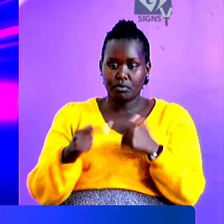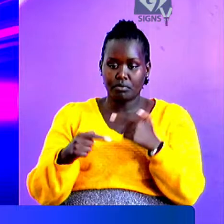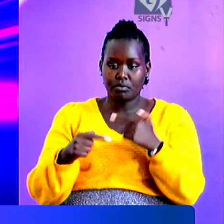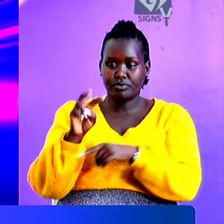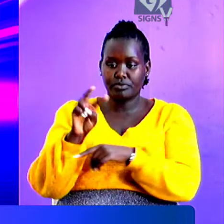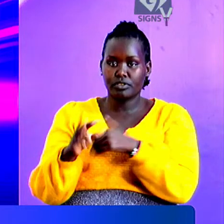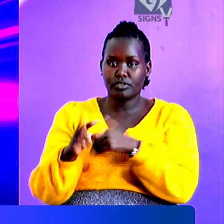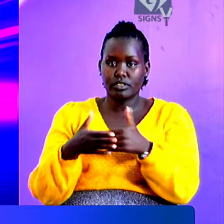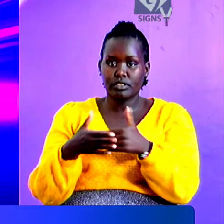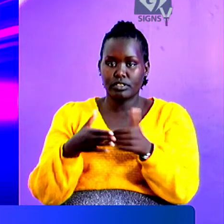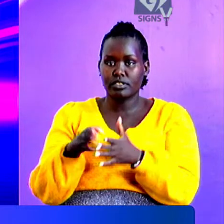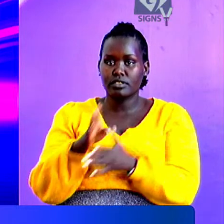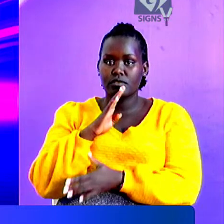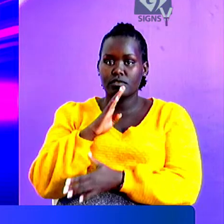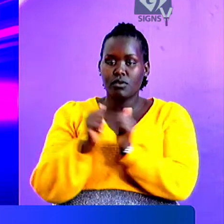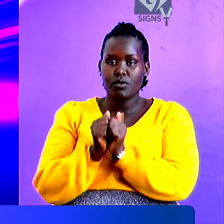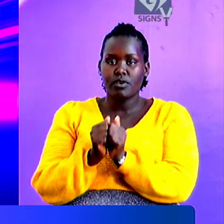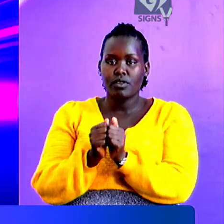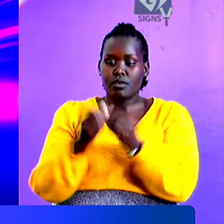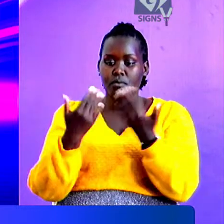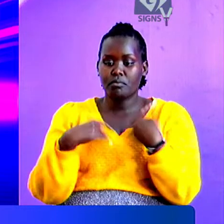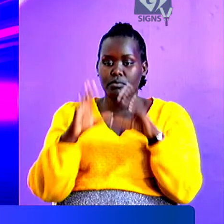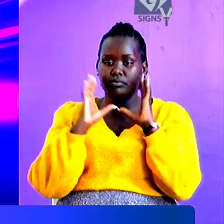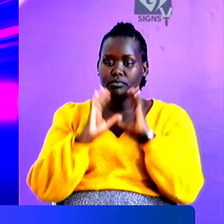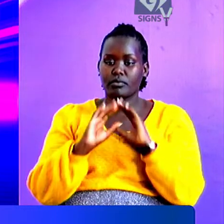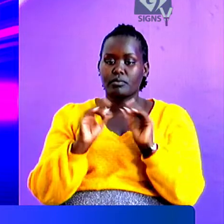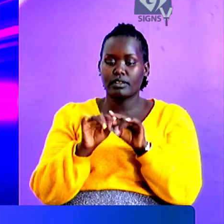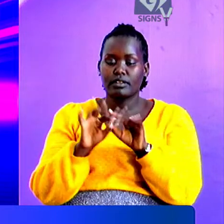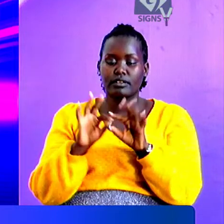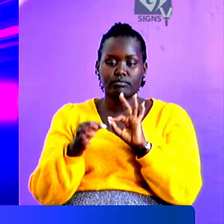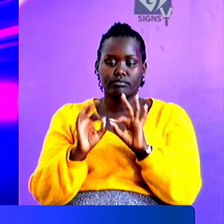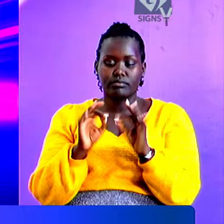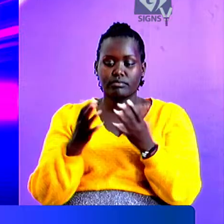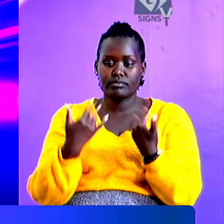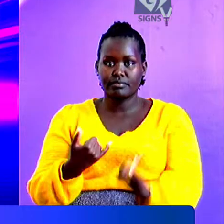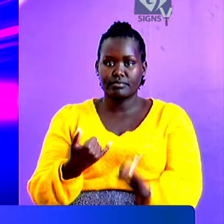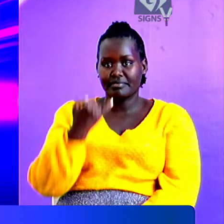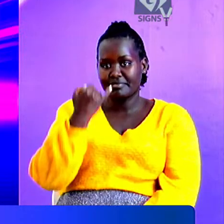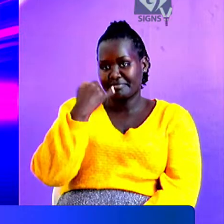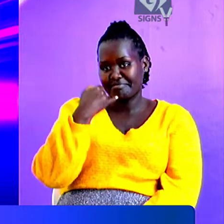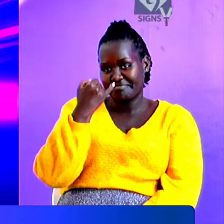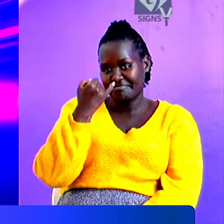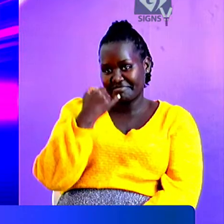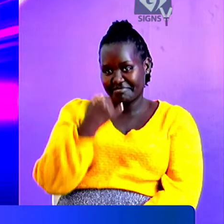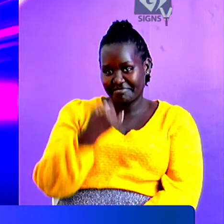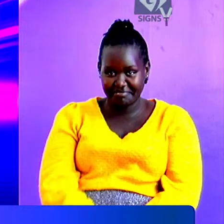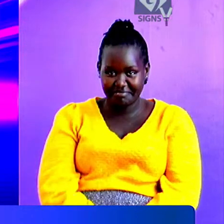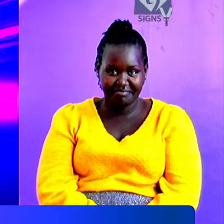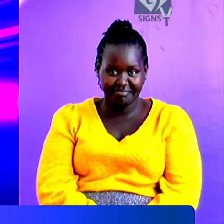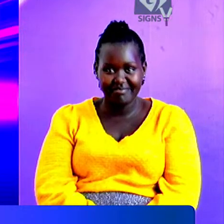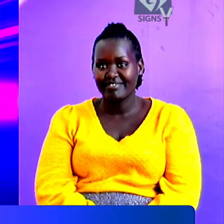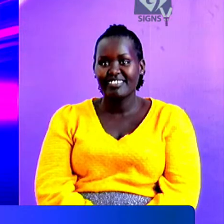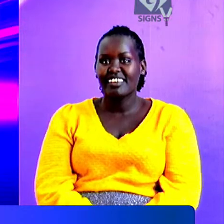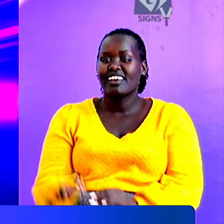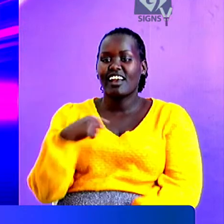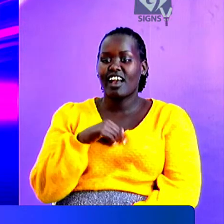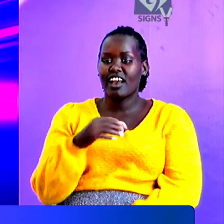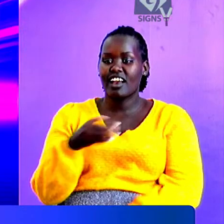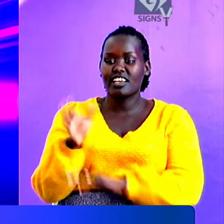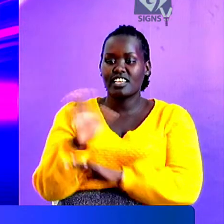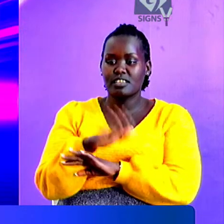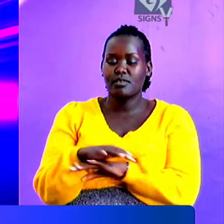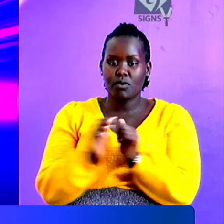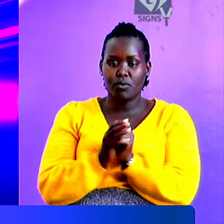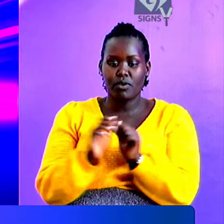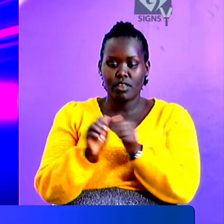Breakfast with me, Alan Hubbard, and the sign language interpreter this morning is Emmy Chebi Water. And we are back with the newspaper